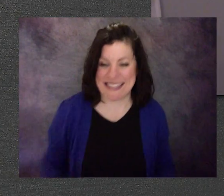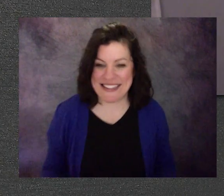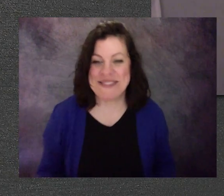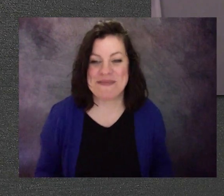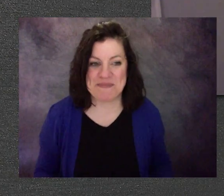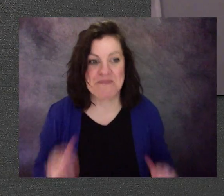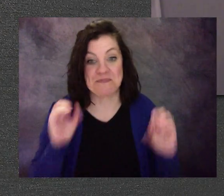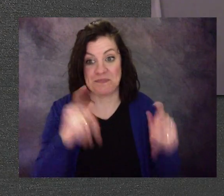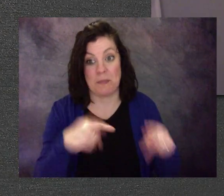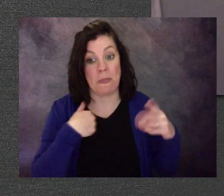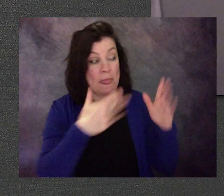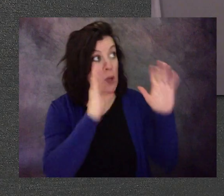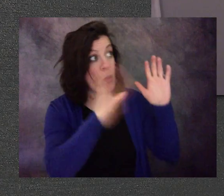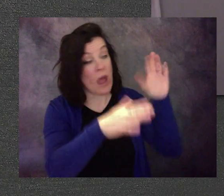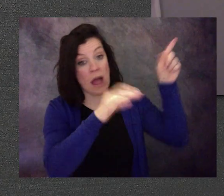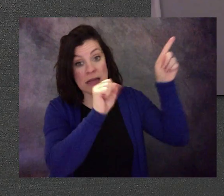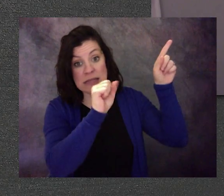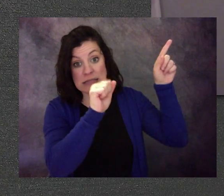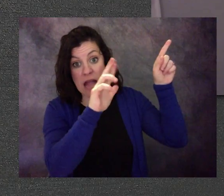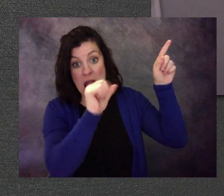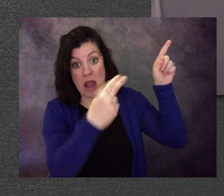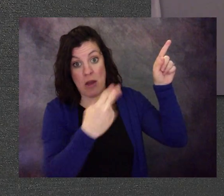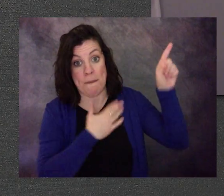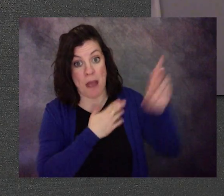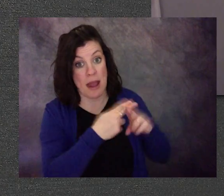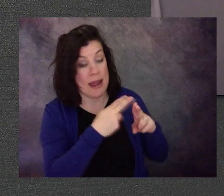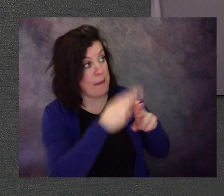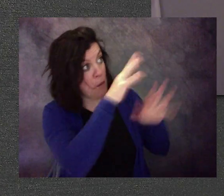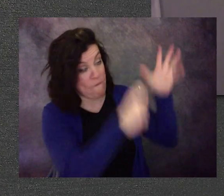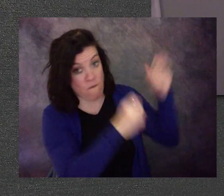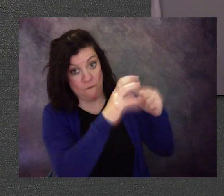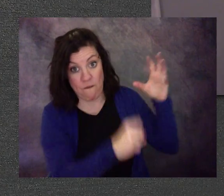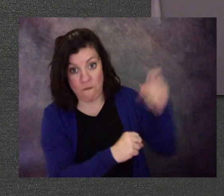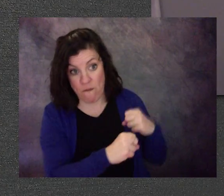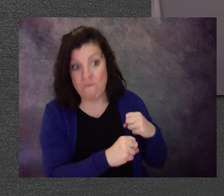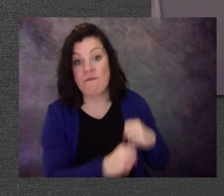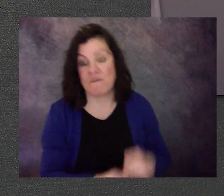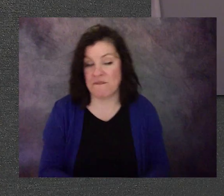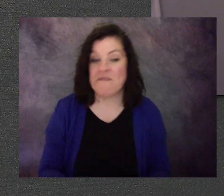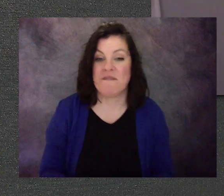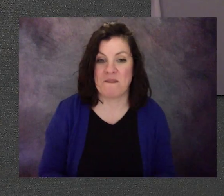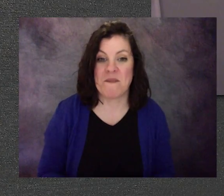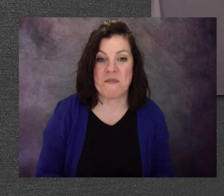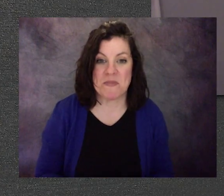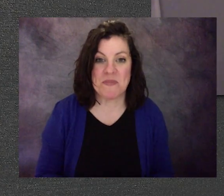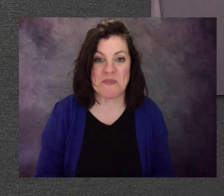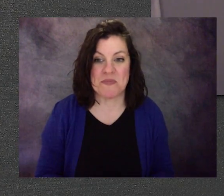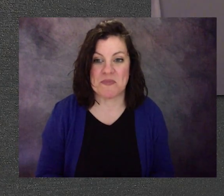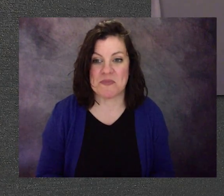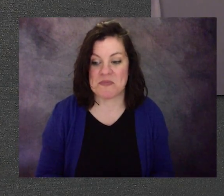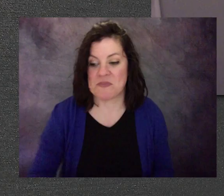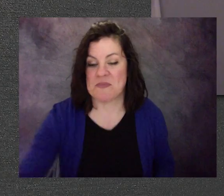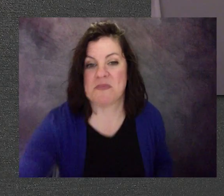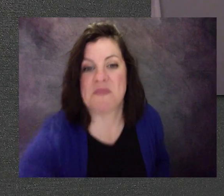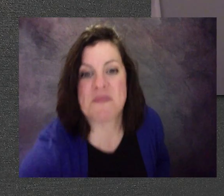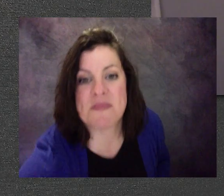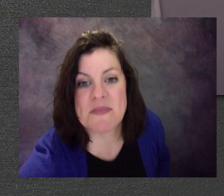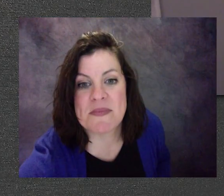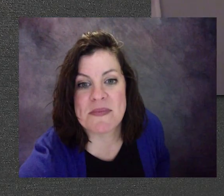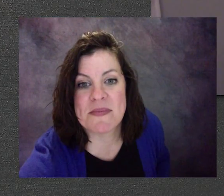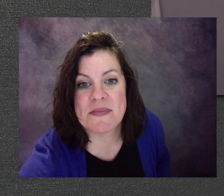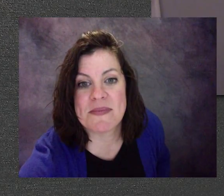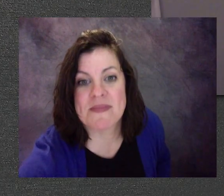these letters in my name, and I am going to take them off this wall, and we are going to see if you can help me